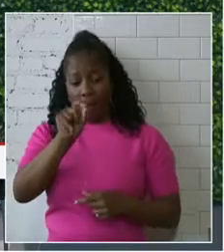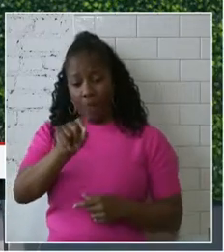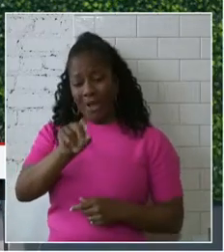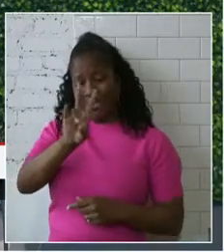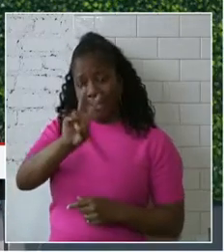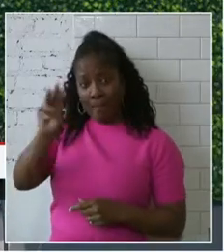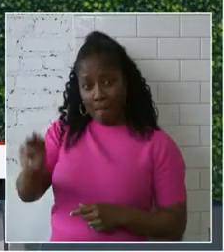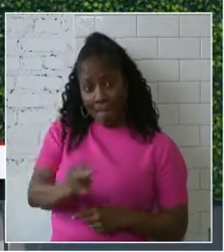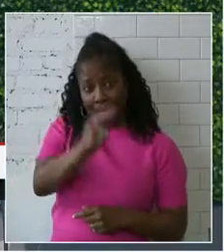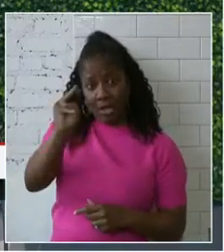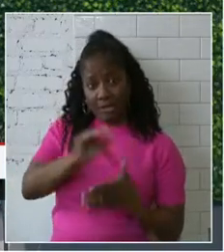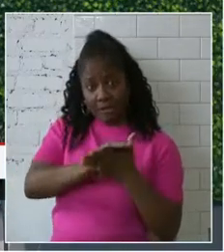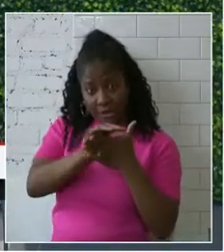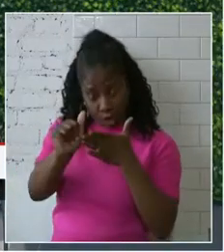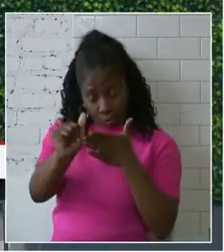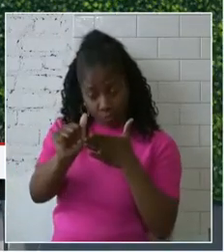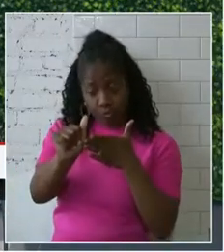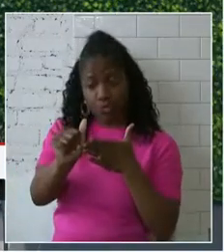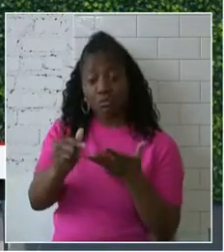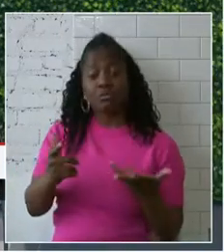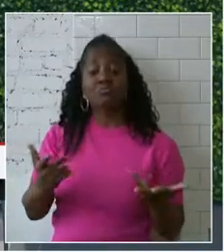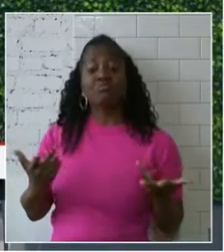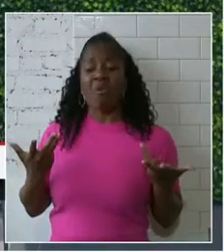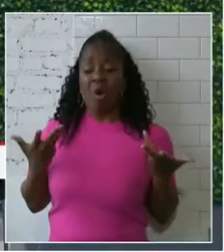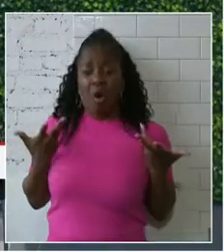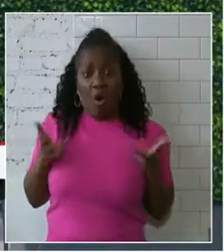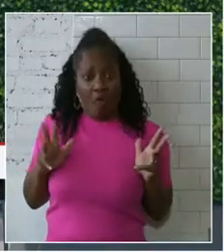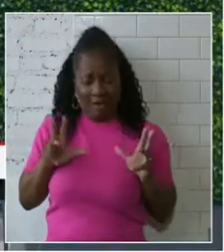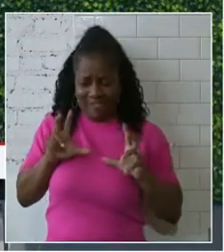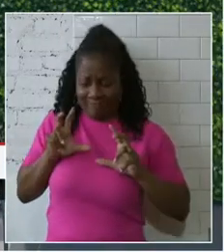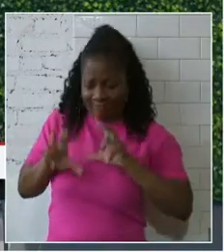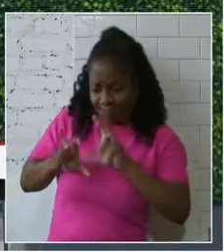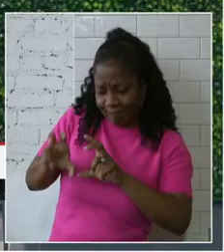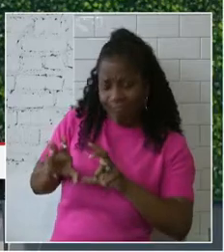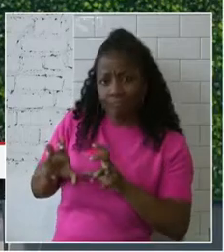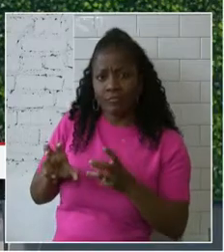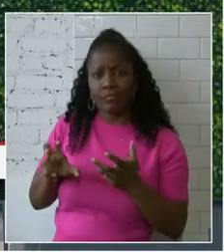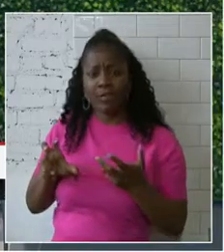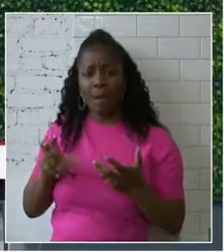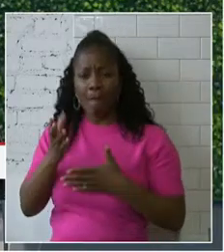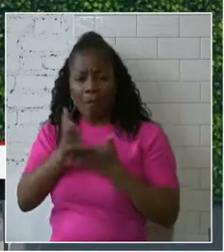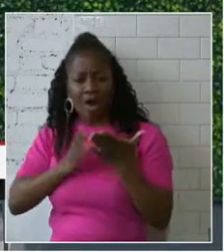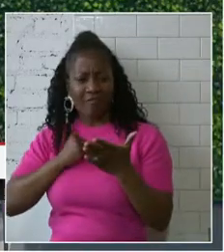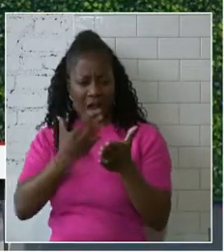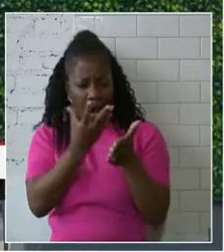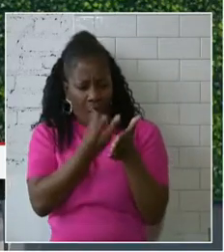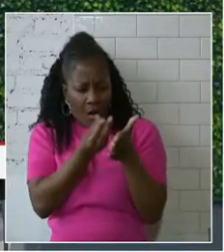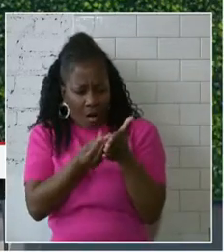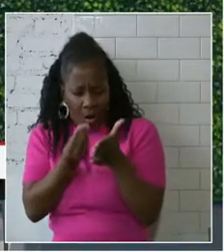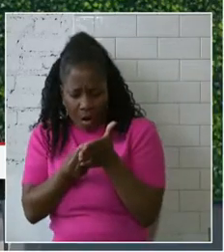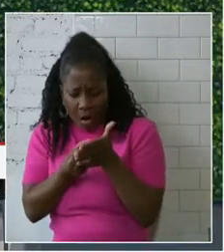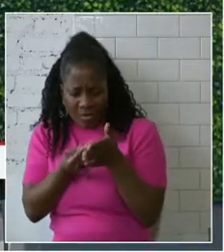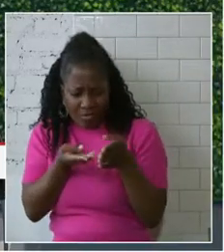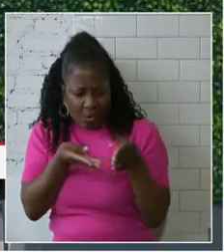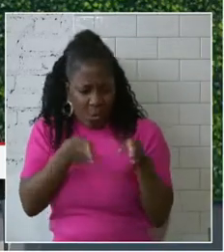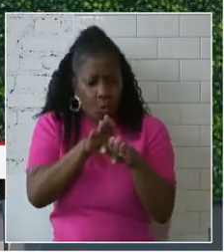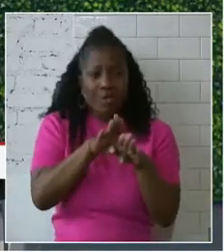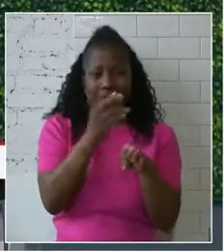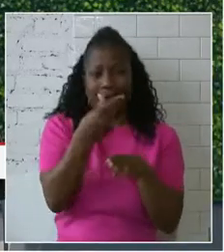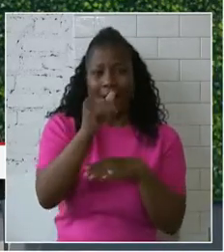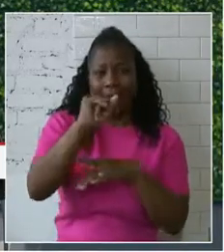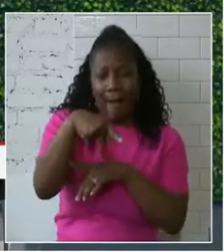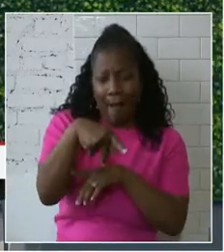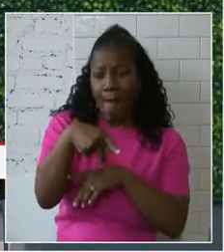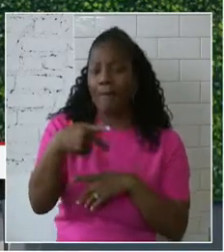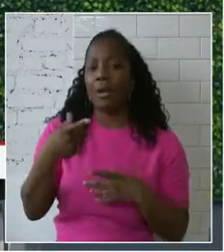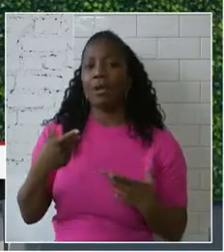million that we will invest in what we think is a missing link in our approach, and that is